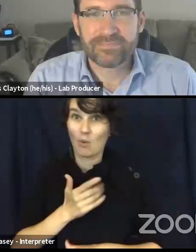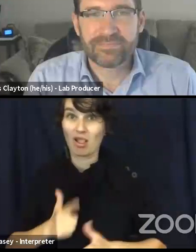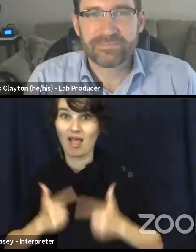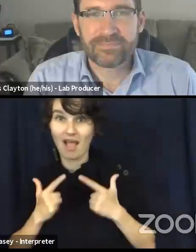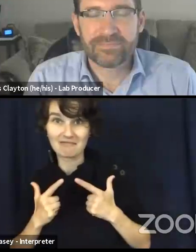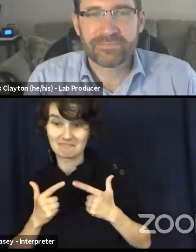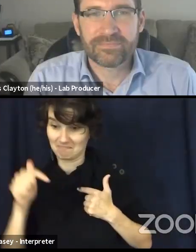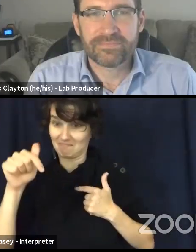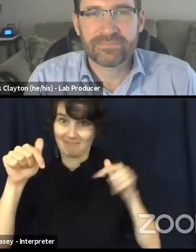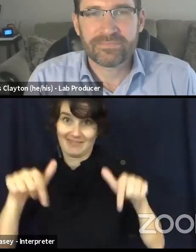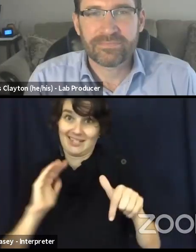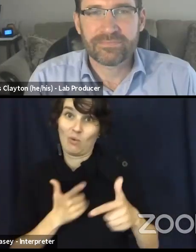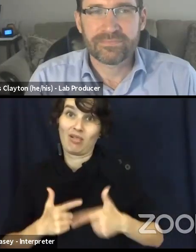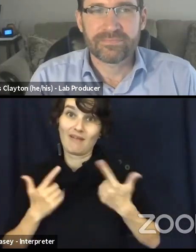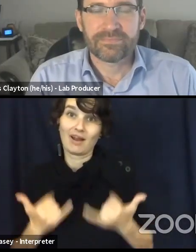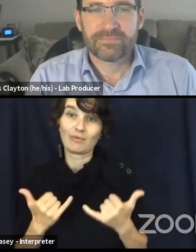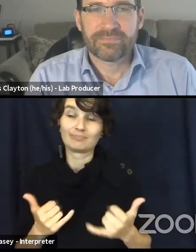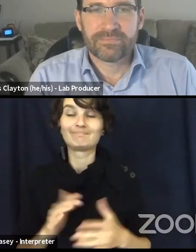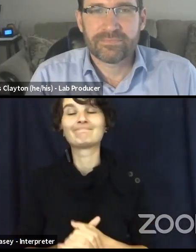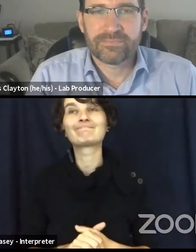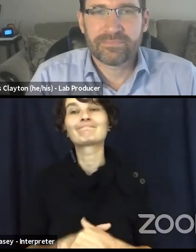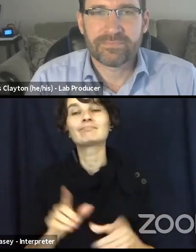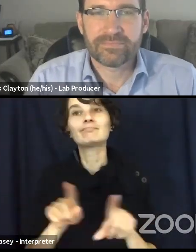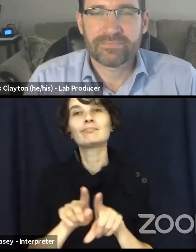And I also, you know, I feel like